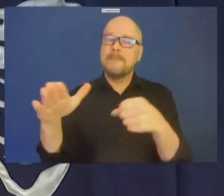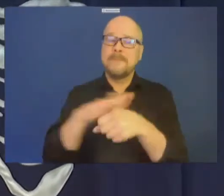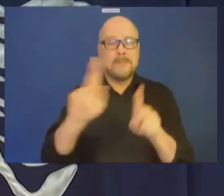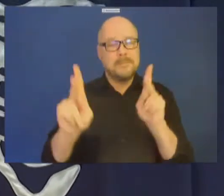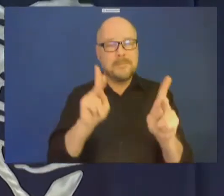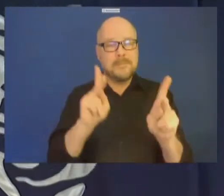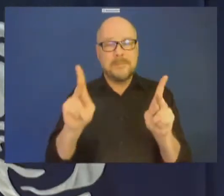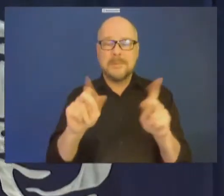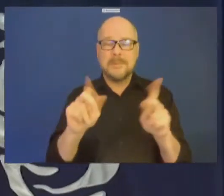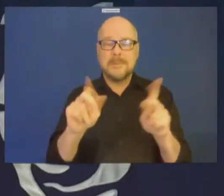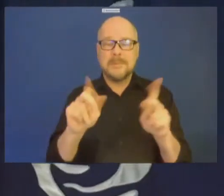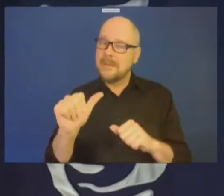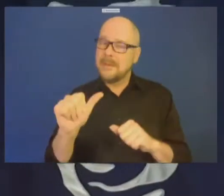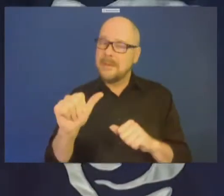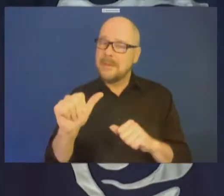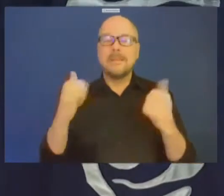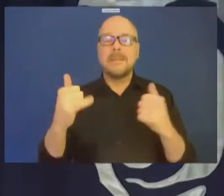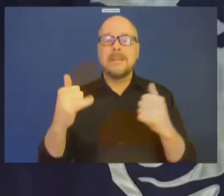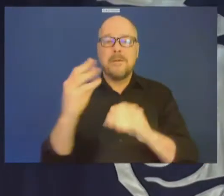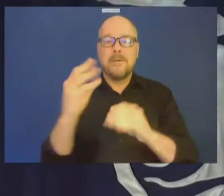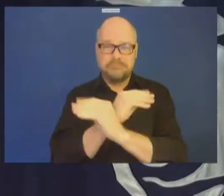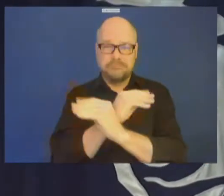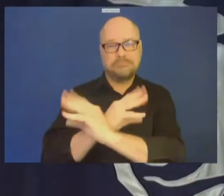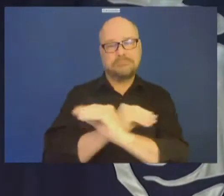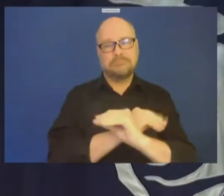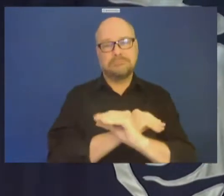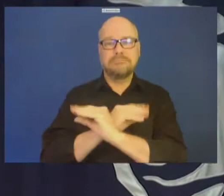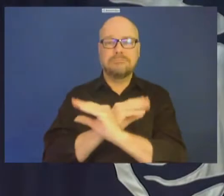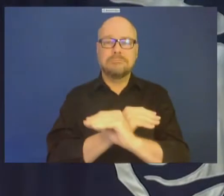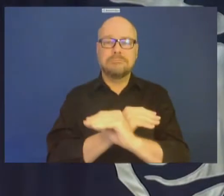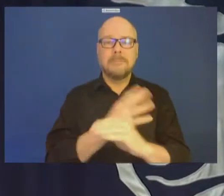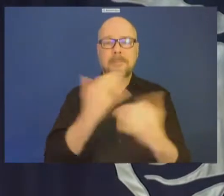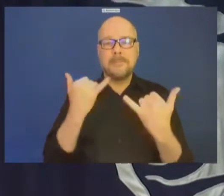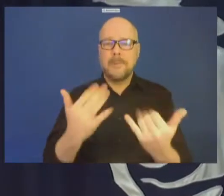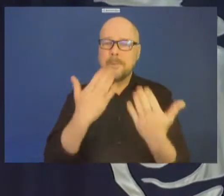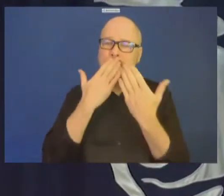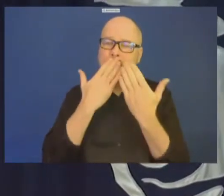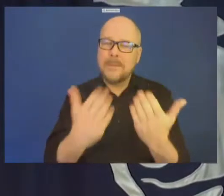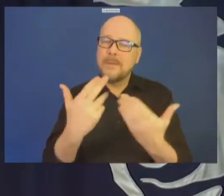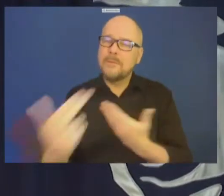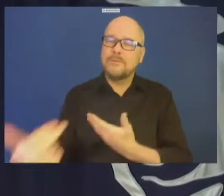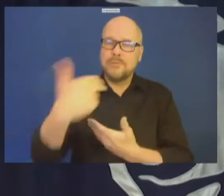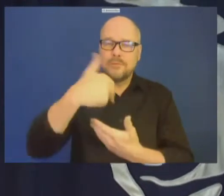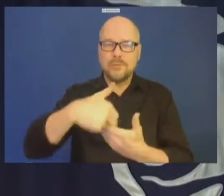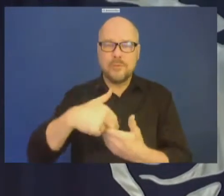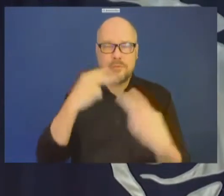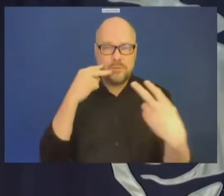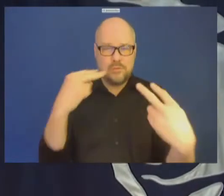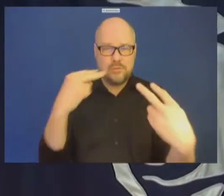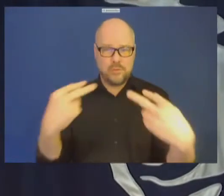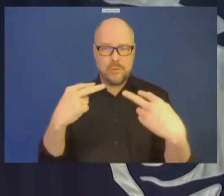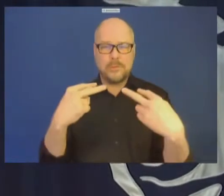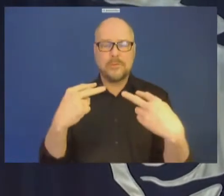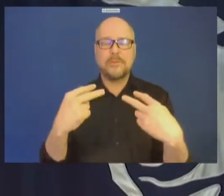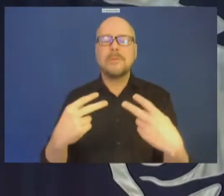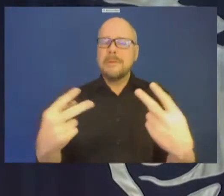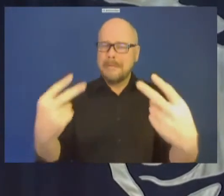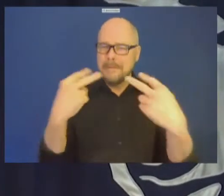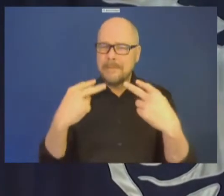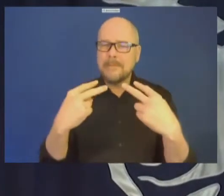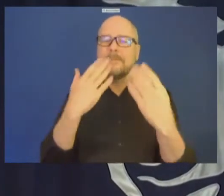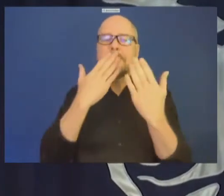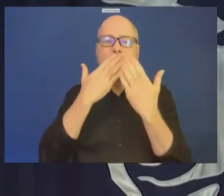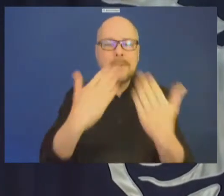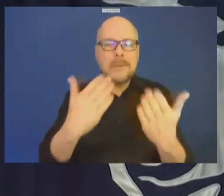thank everyone who's joined us in this virtual presentation and ceremony today. Thank you to the officers, past